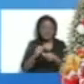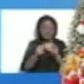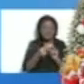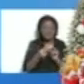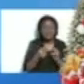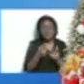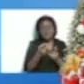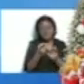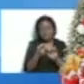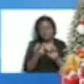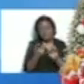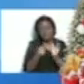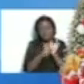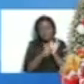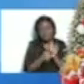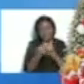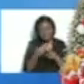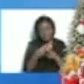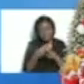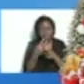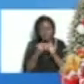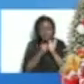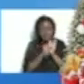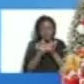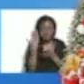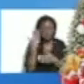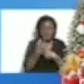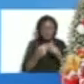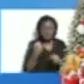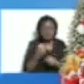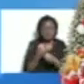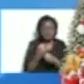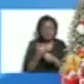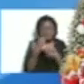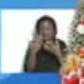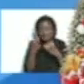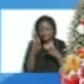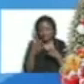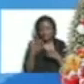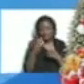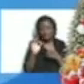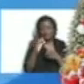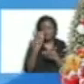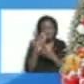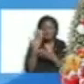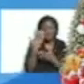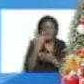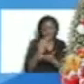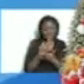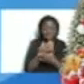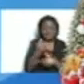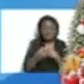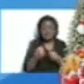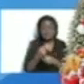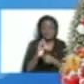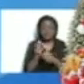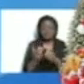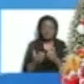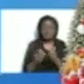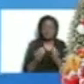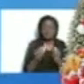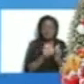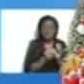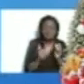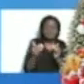out shortly to show that last year, at the conclusion of the last fiscal year, we've once again exceeded our